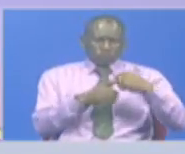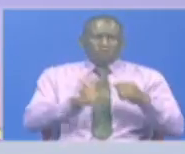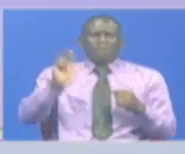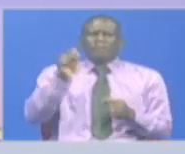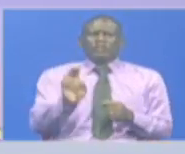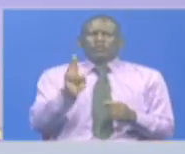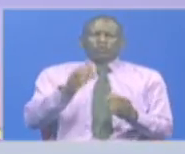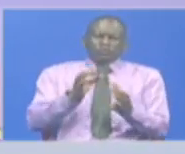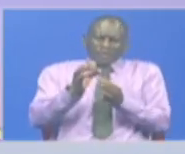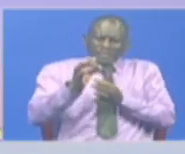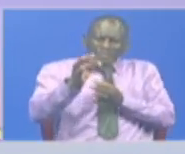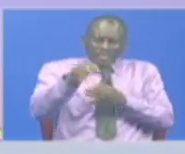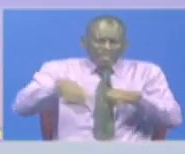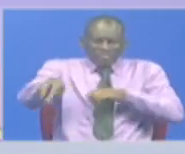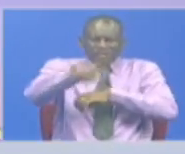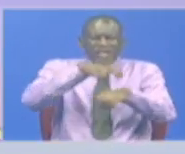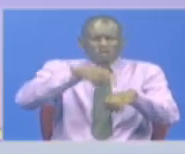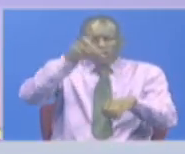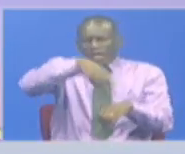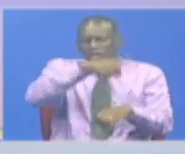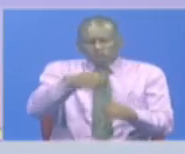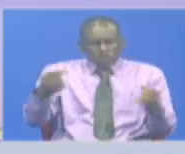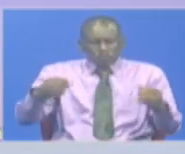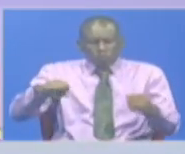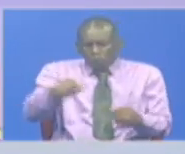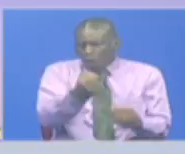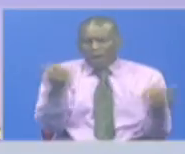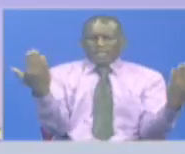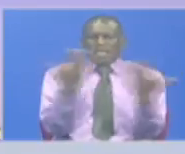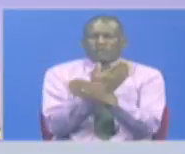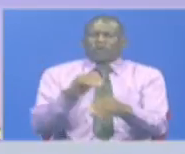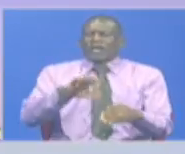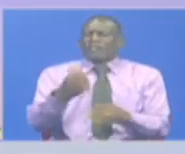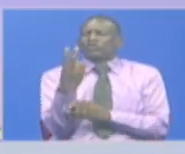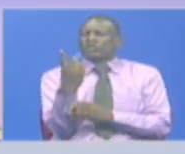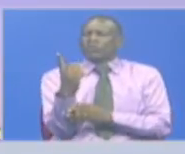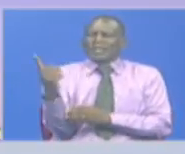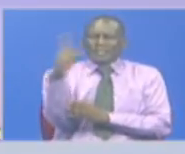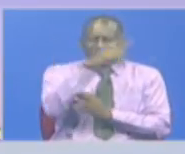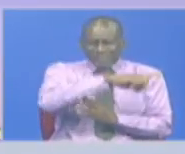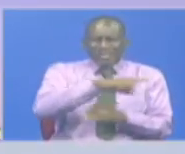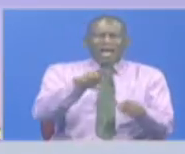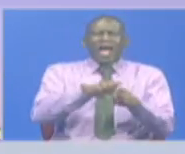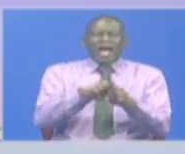extended the nationwide curfew by another 21 days as the country recorded